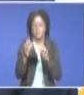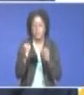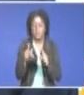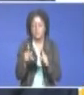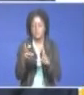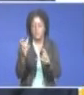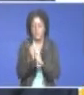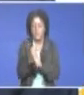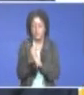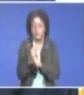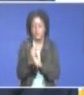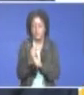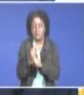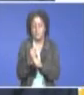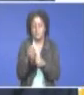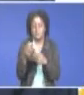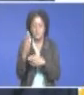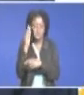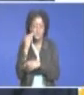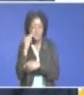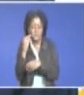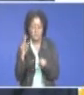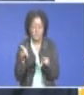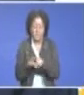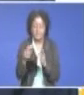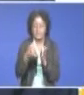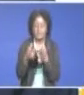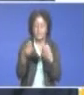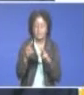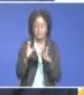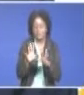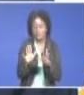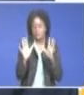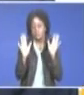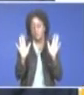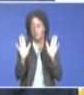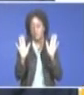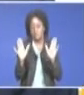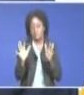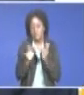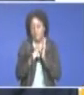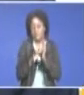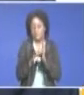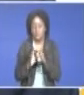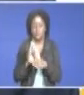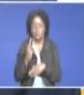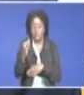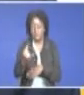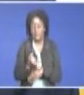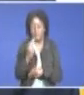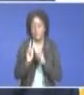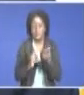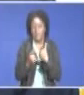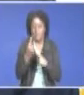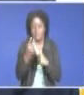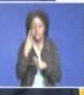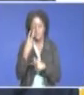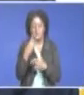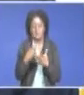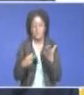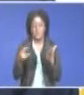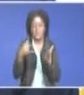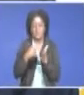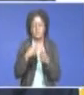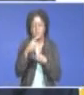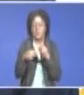happens. So it's a great, great feature. We invite folks to come out and see what it's all about. We have a couple of